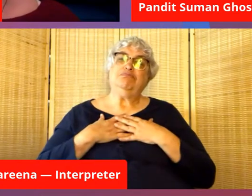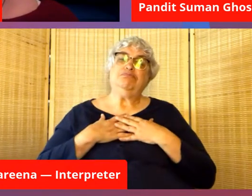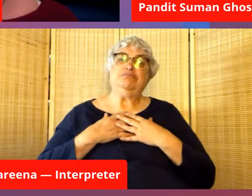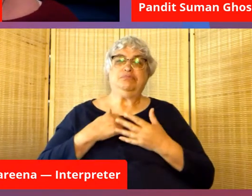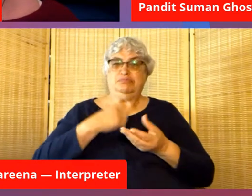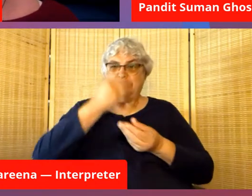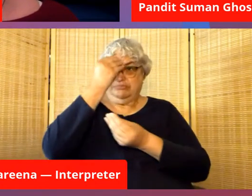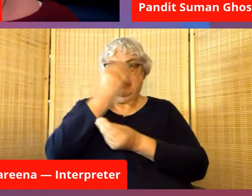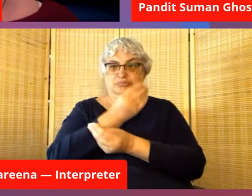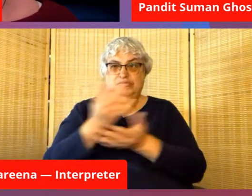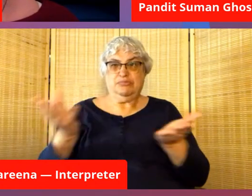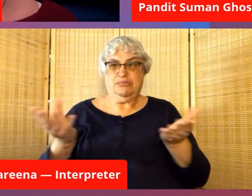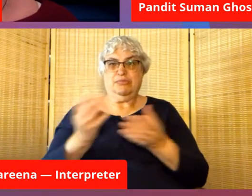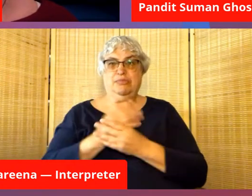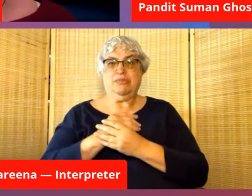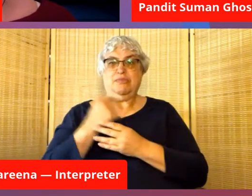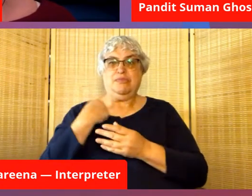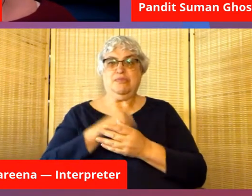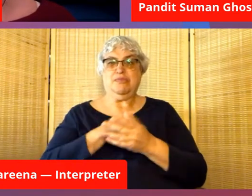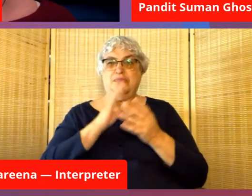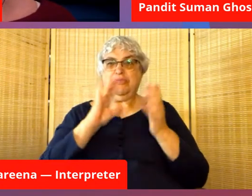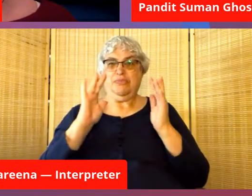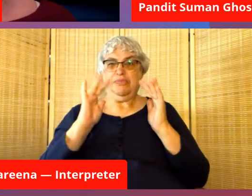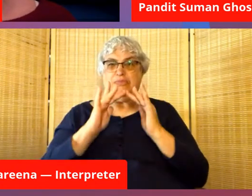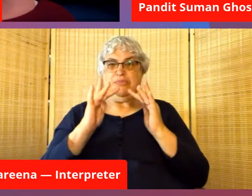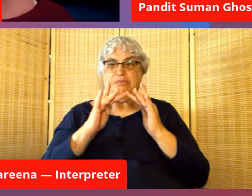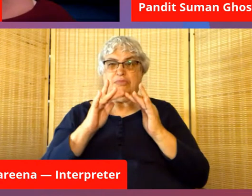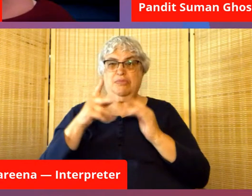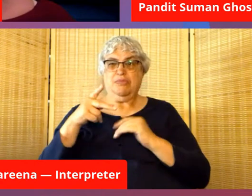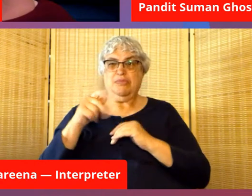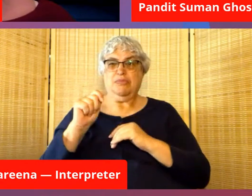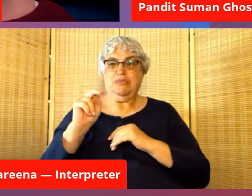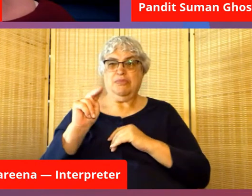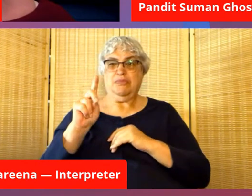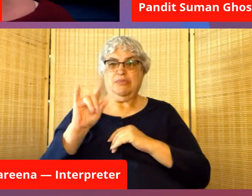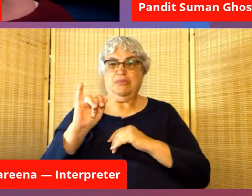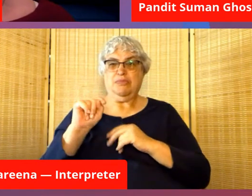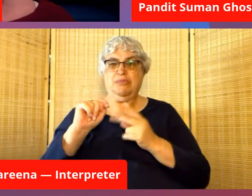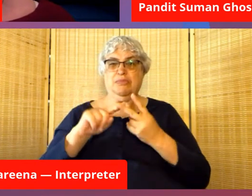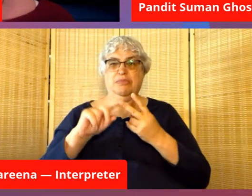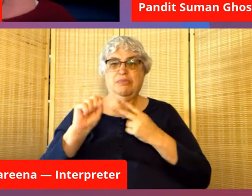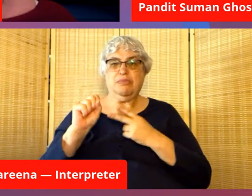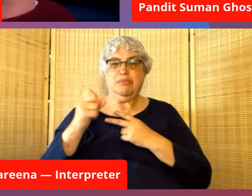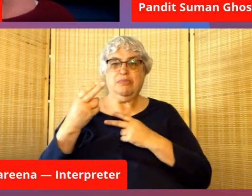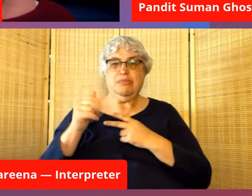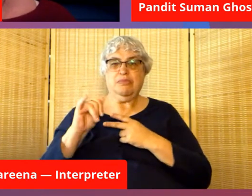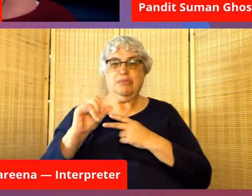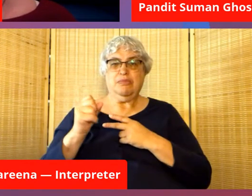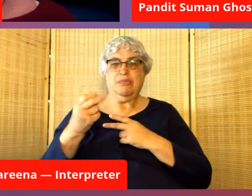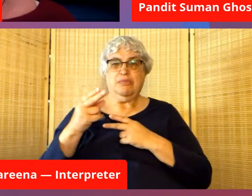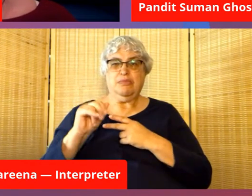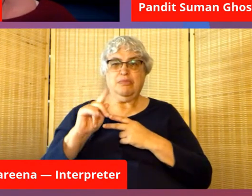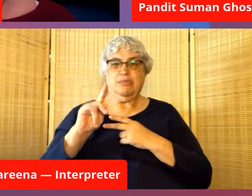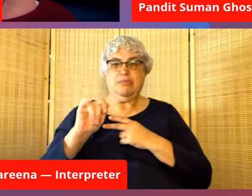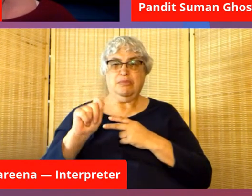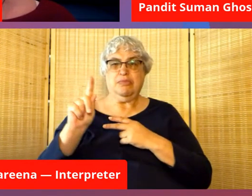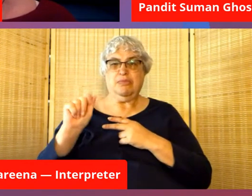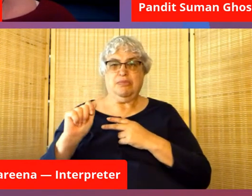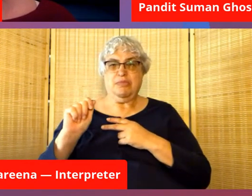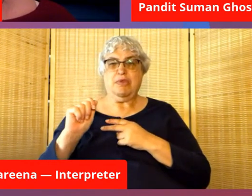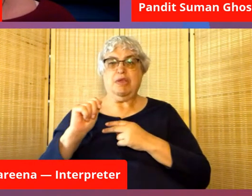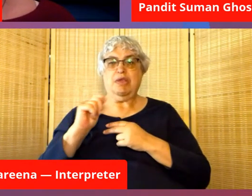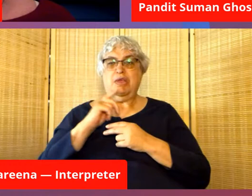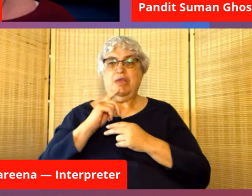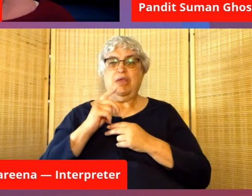to tell there, you know, we have a connection because, you know, Pandit and Sashi have performed in one